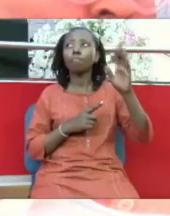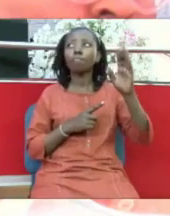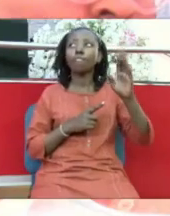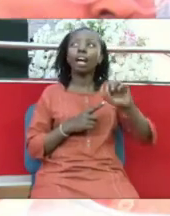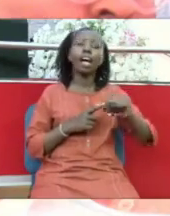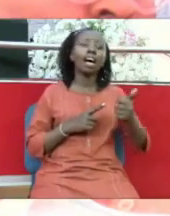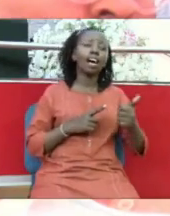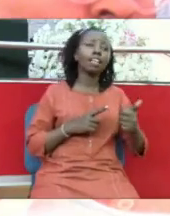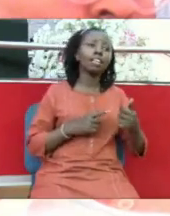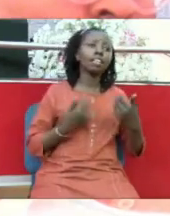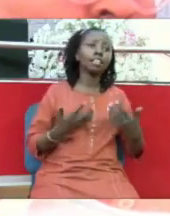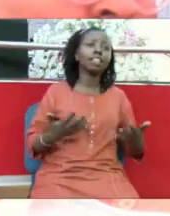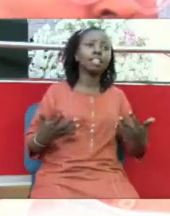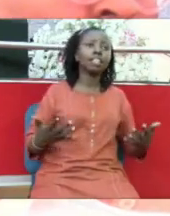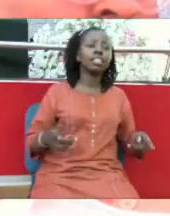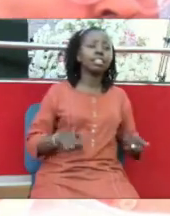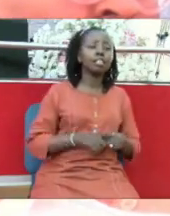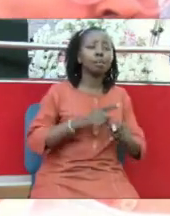are defensive.